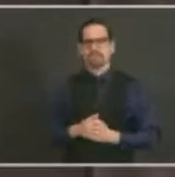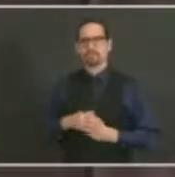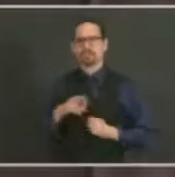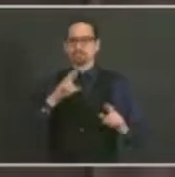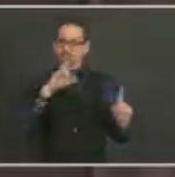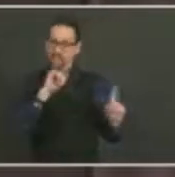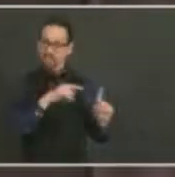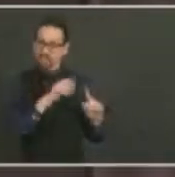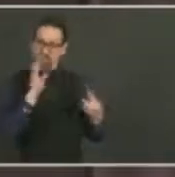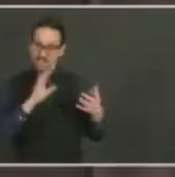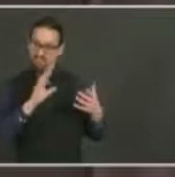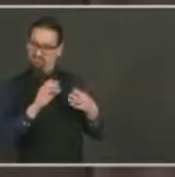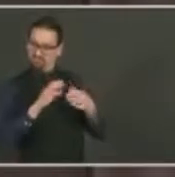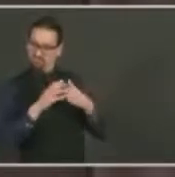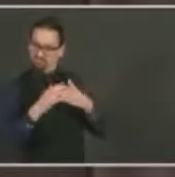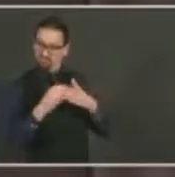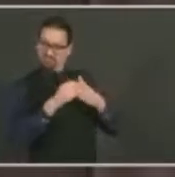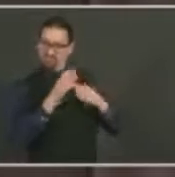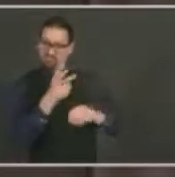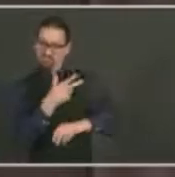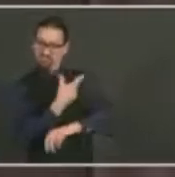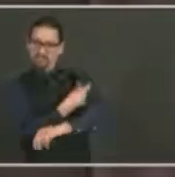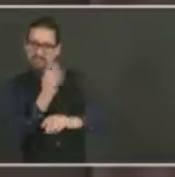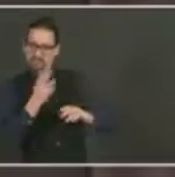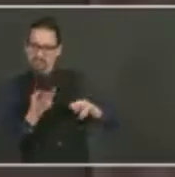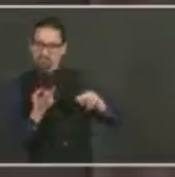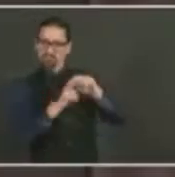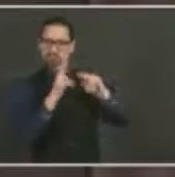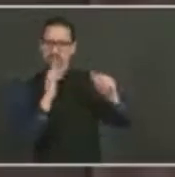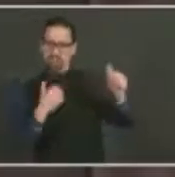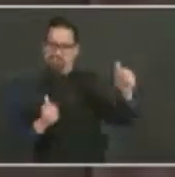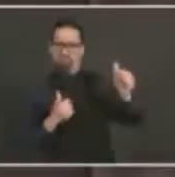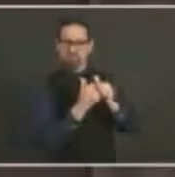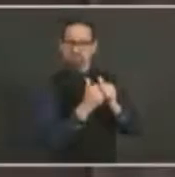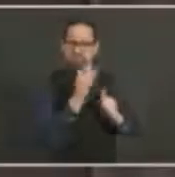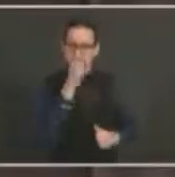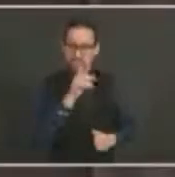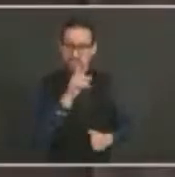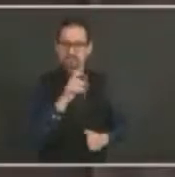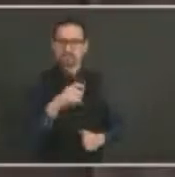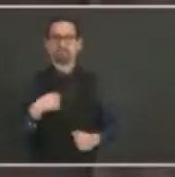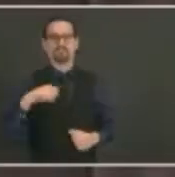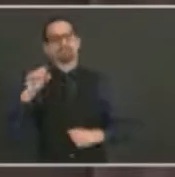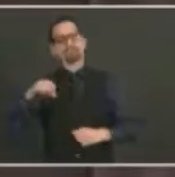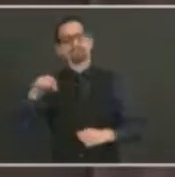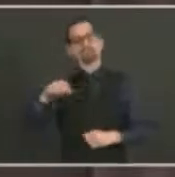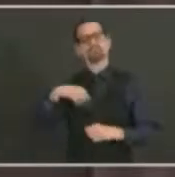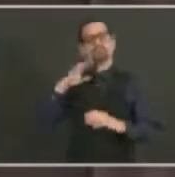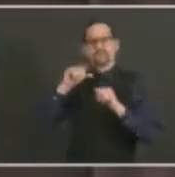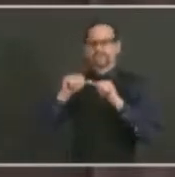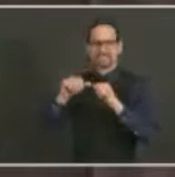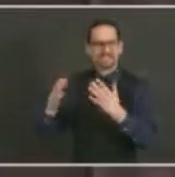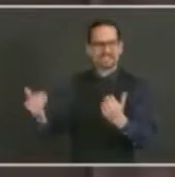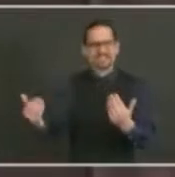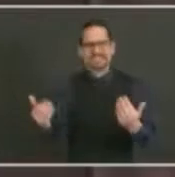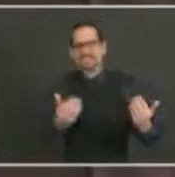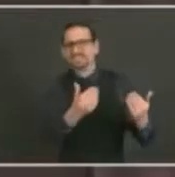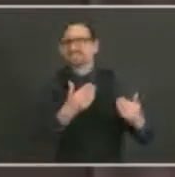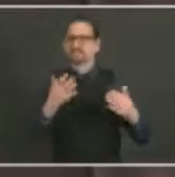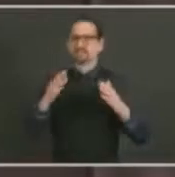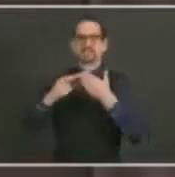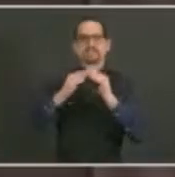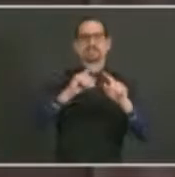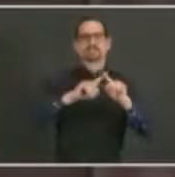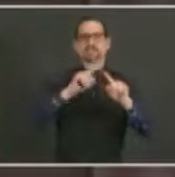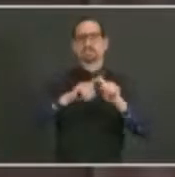in place right now, bringing the municipalities in, setting up the state sites and like starting at the Dunkin' Donuts Center, and